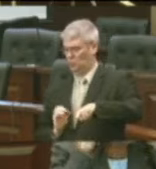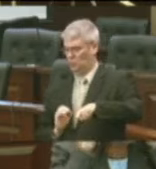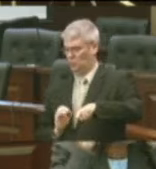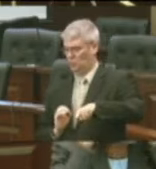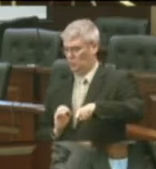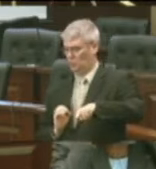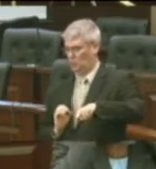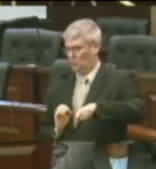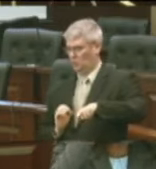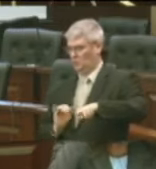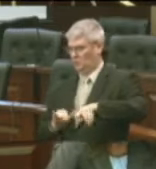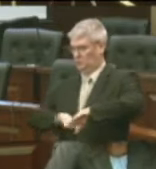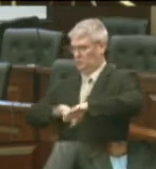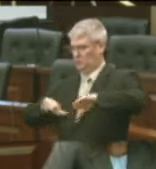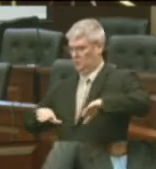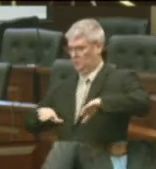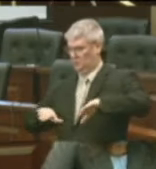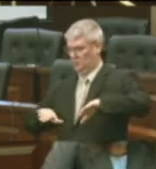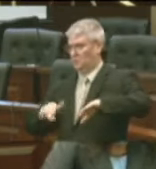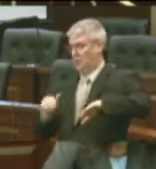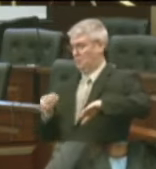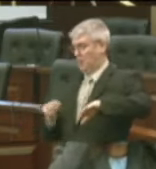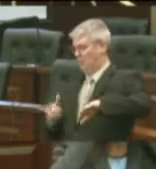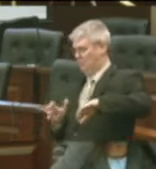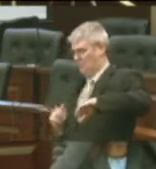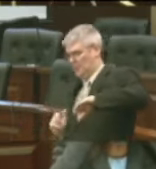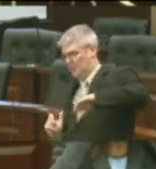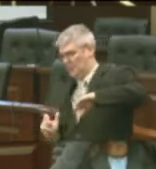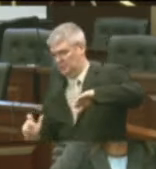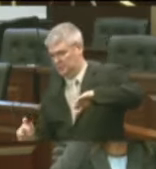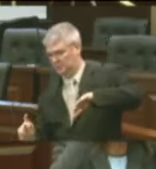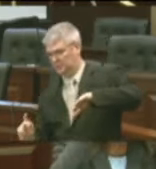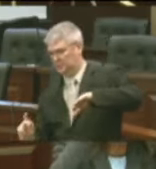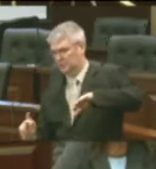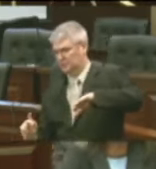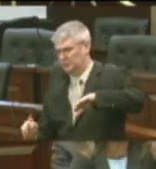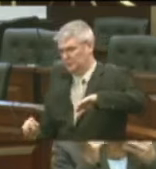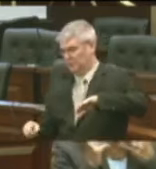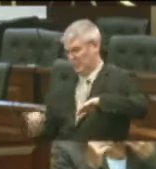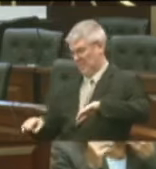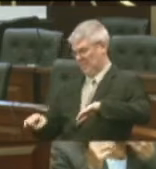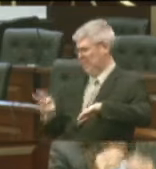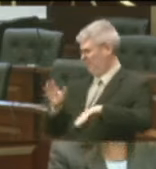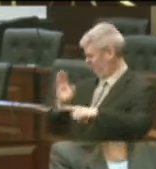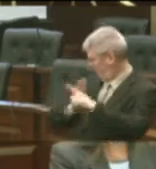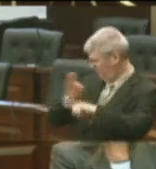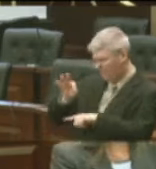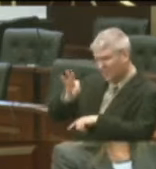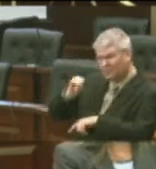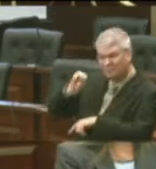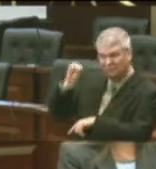items that totaled the over $90 million between the 2% and the 5%.